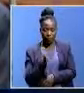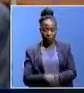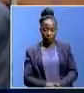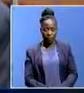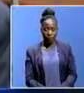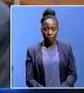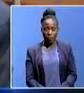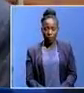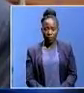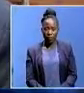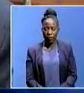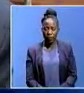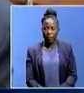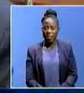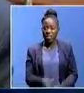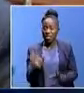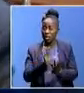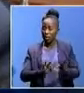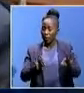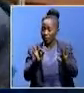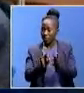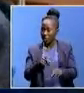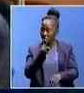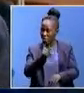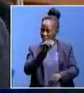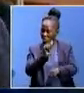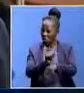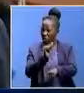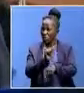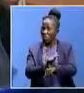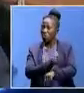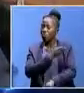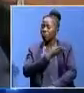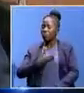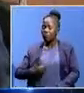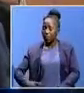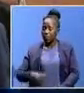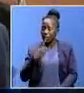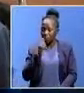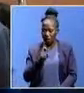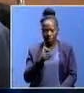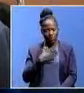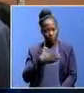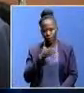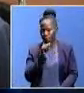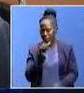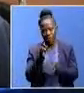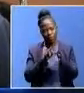to take your role very seriously. No, I'm not saying you're not taken seriously.